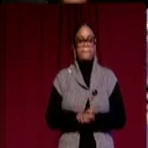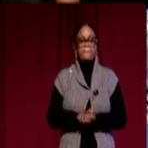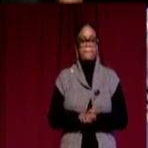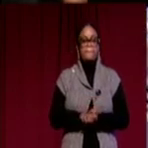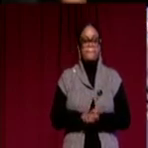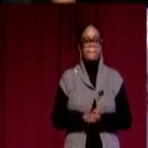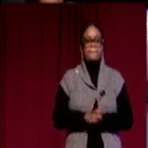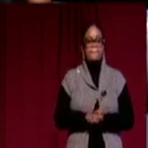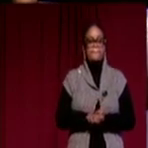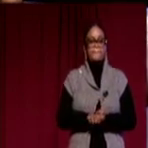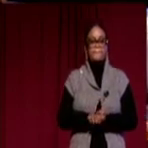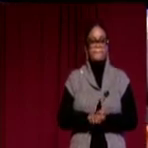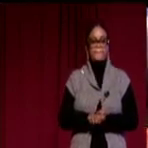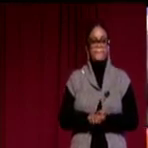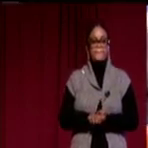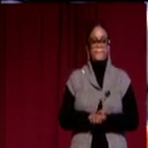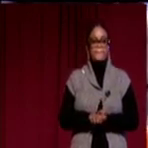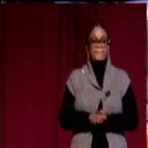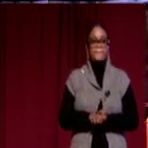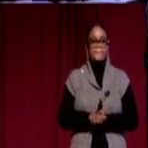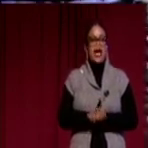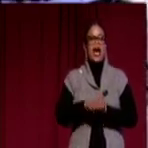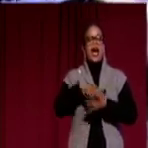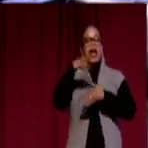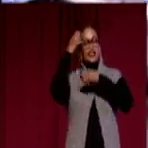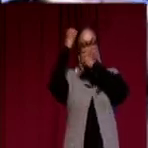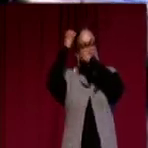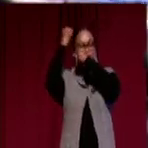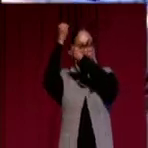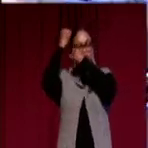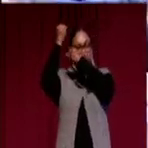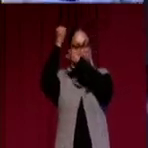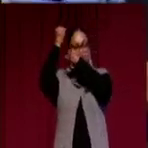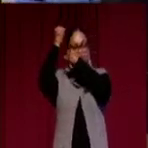I'm confident in this.